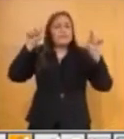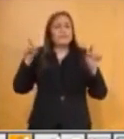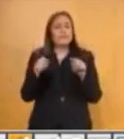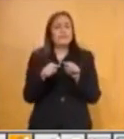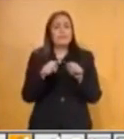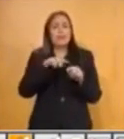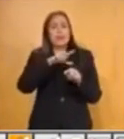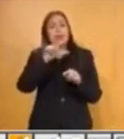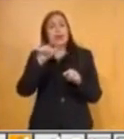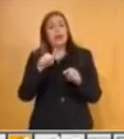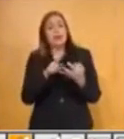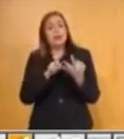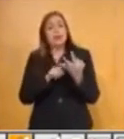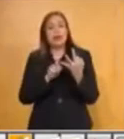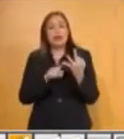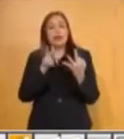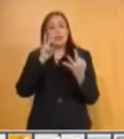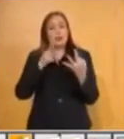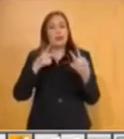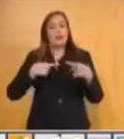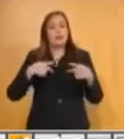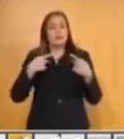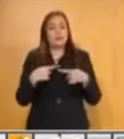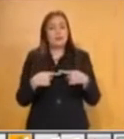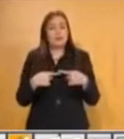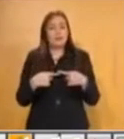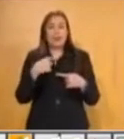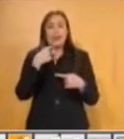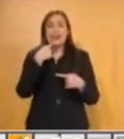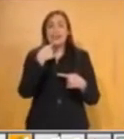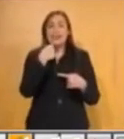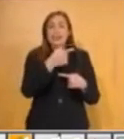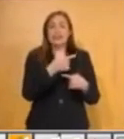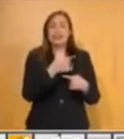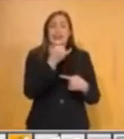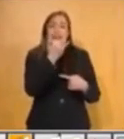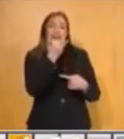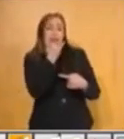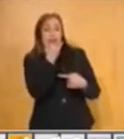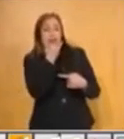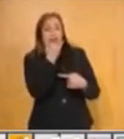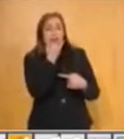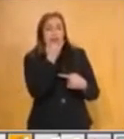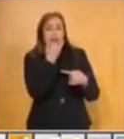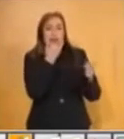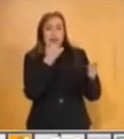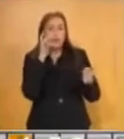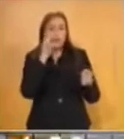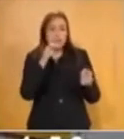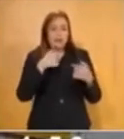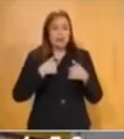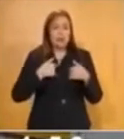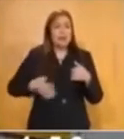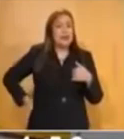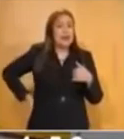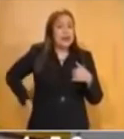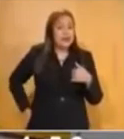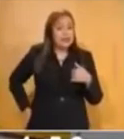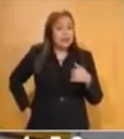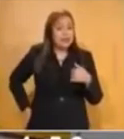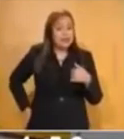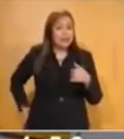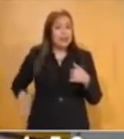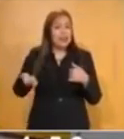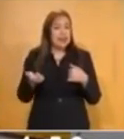can see a person that is saying, sorry, have you seen my wallet? And another